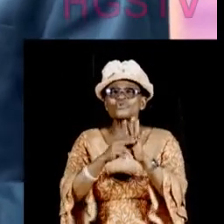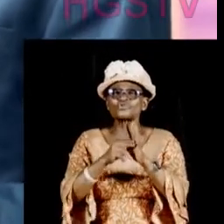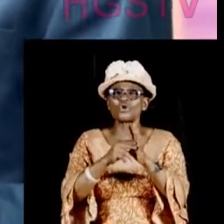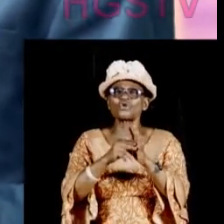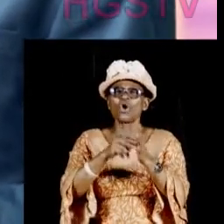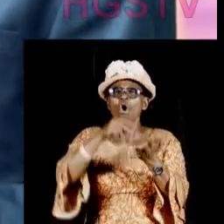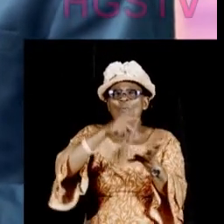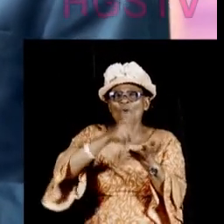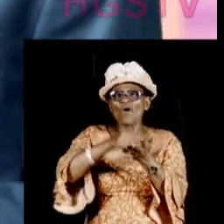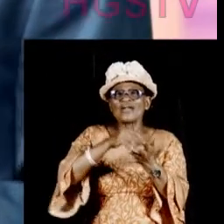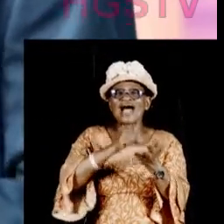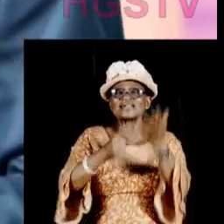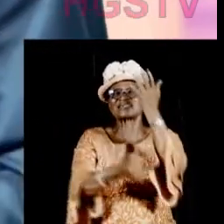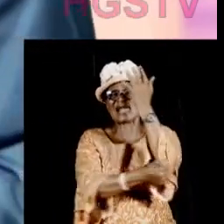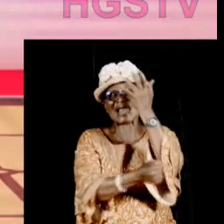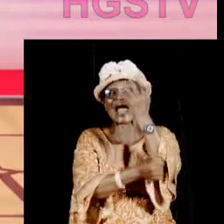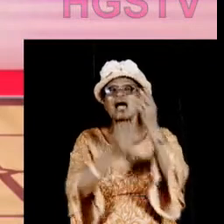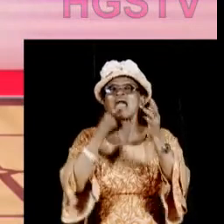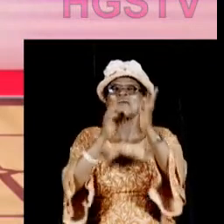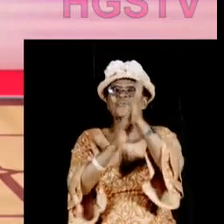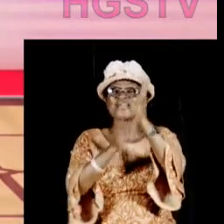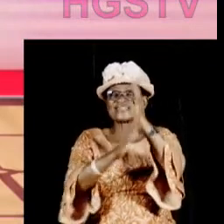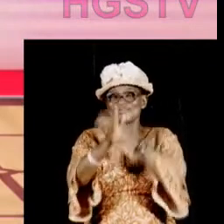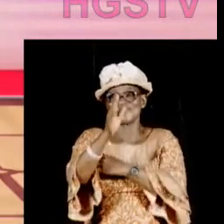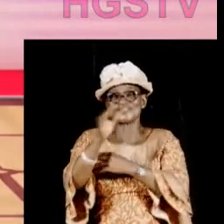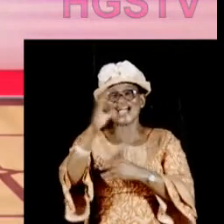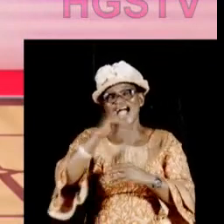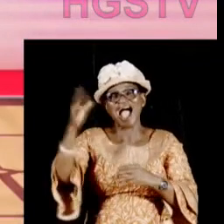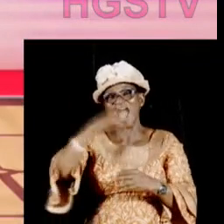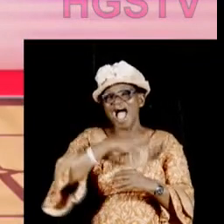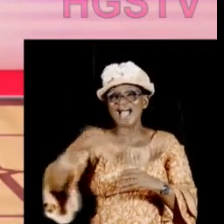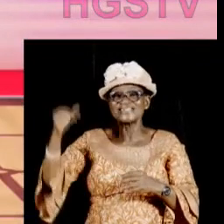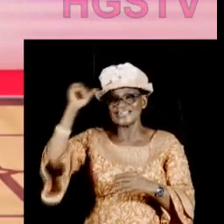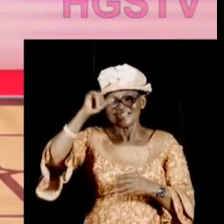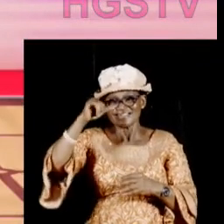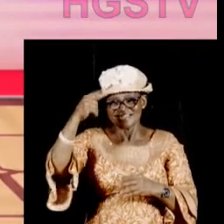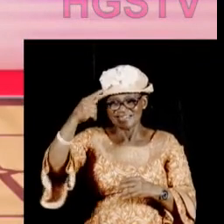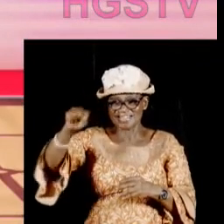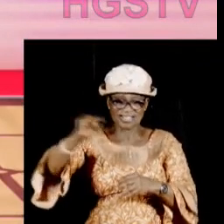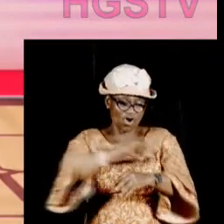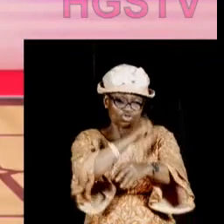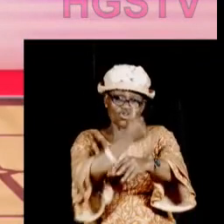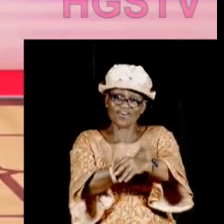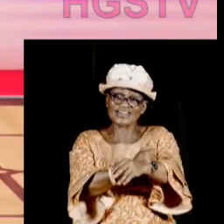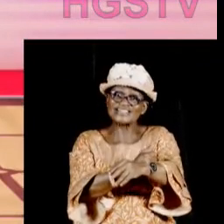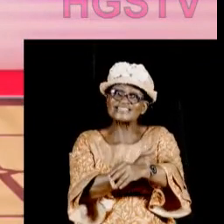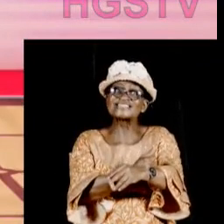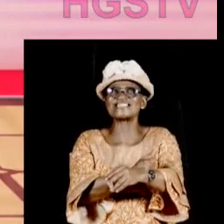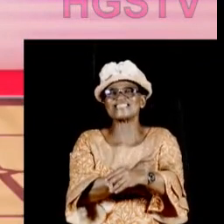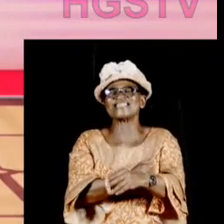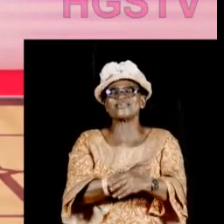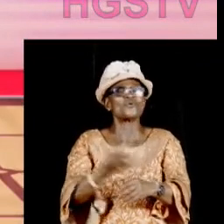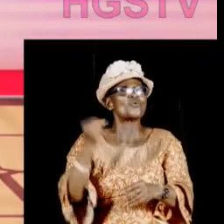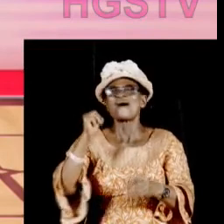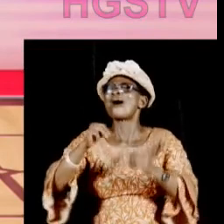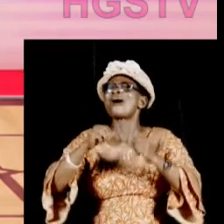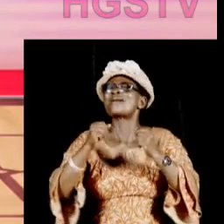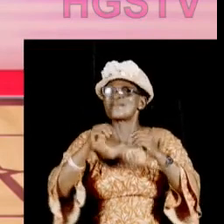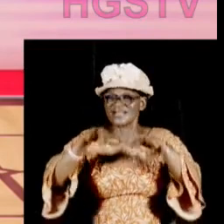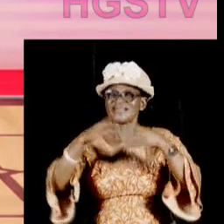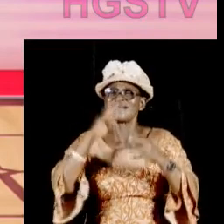to rise above the prison and the authority that imprisoned them. You will rise above every prison